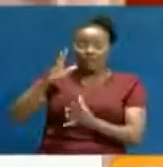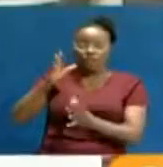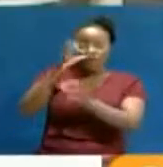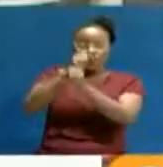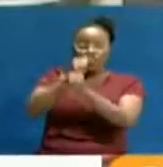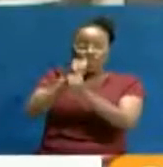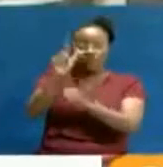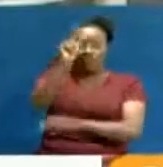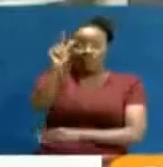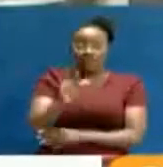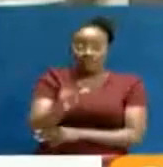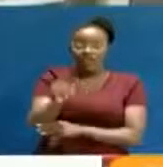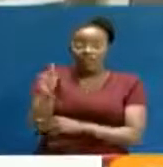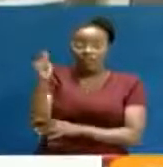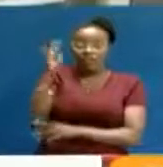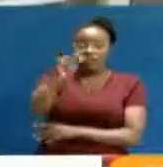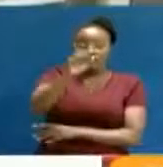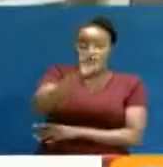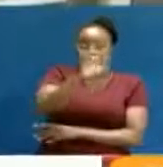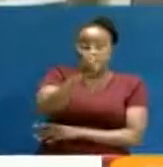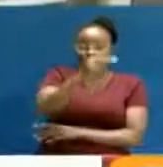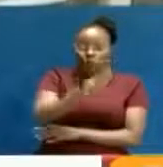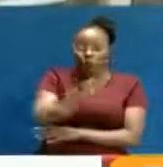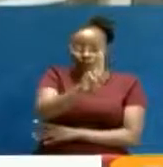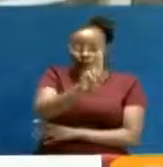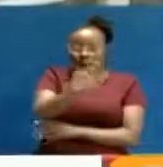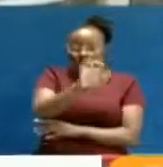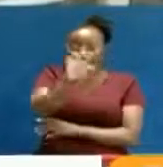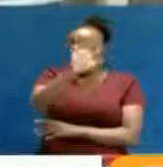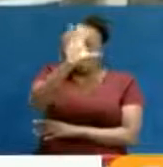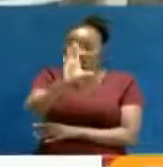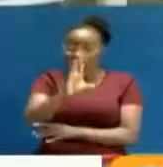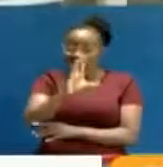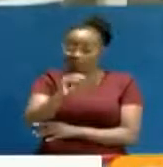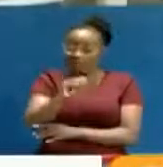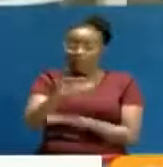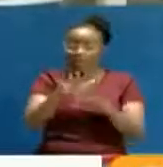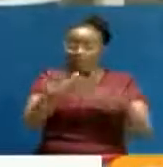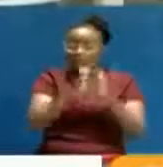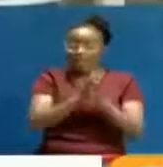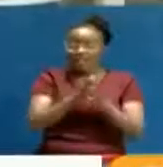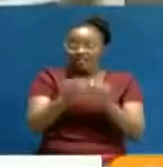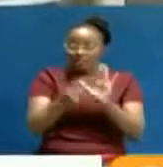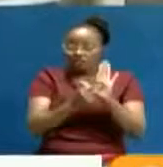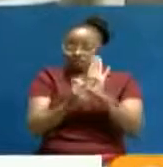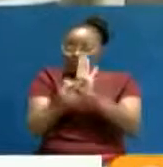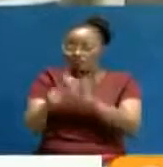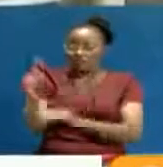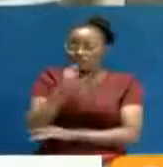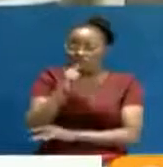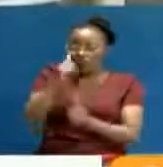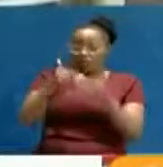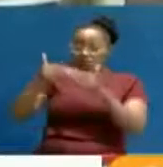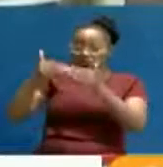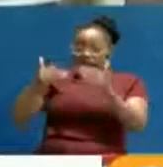the region. President Suluhu's intention mean well for the wider East African market and is a clear departure from the hardline stance taken